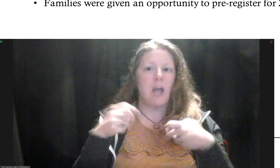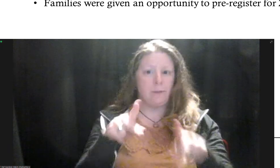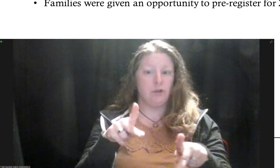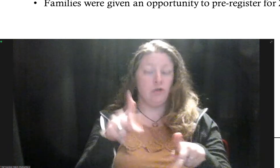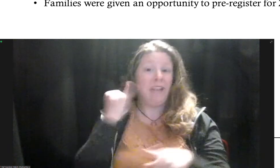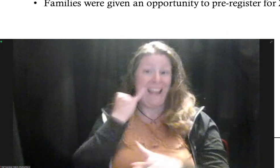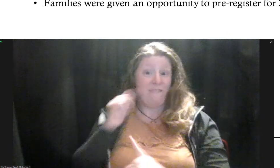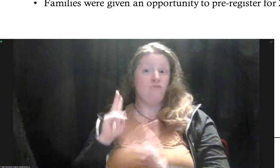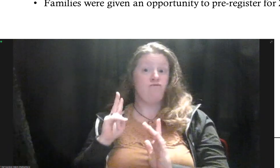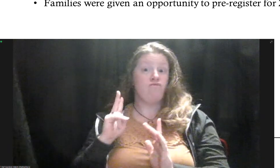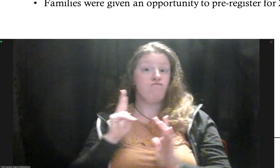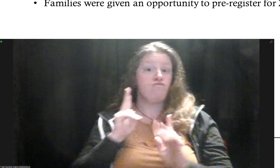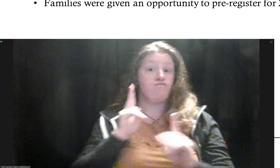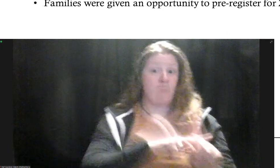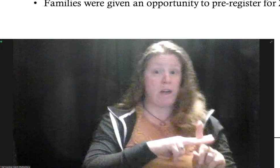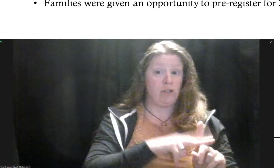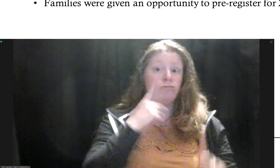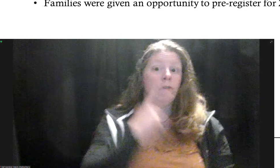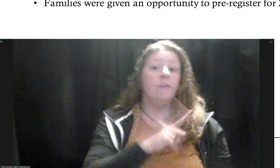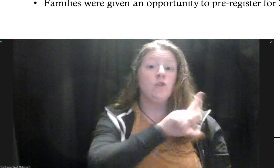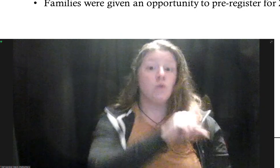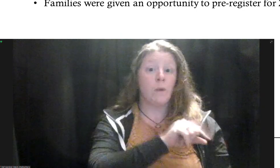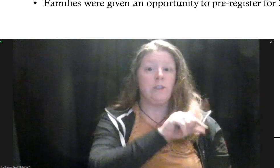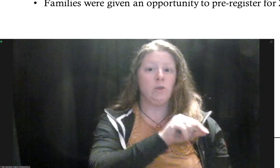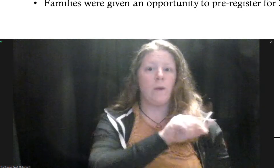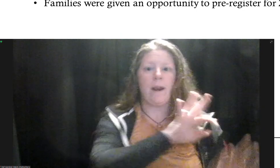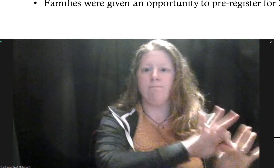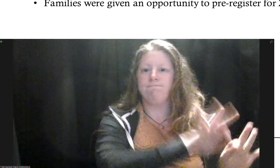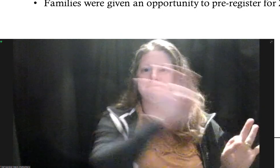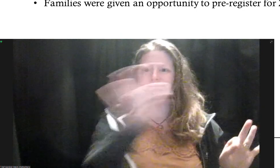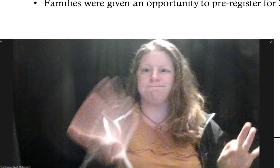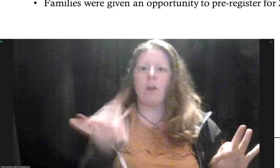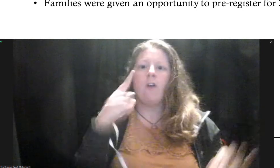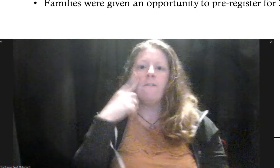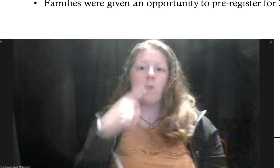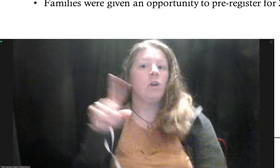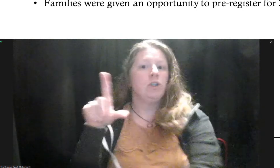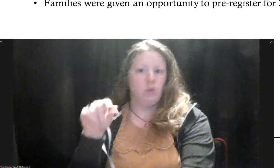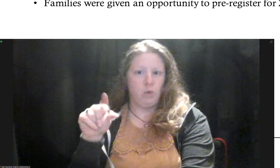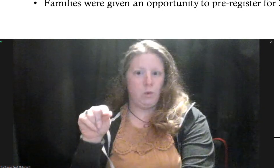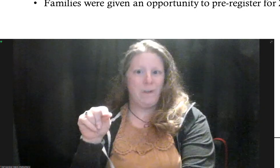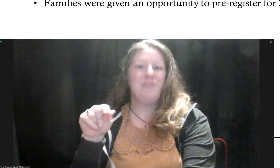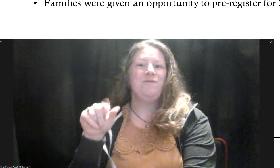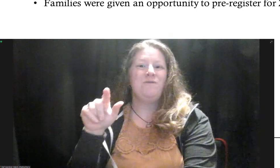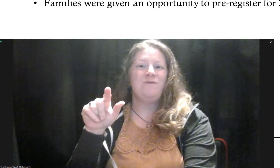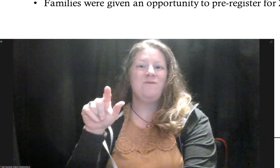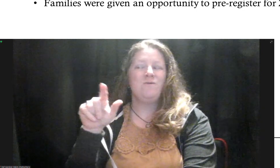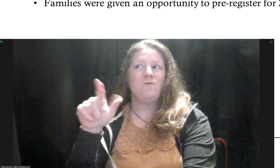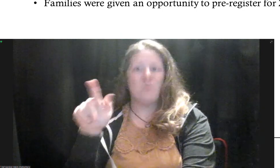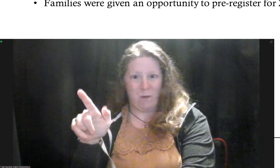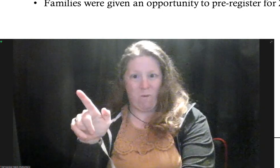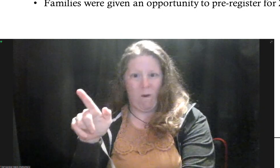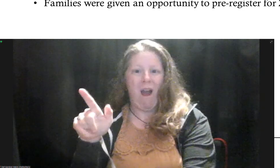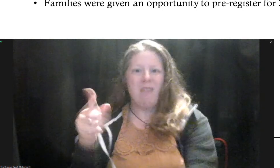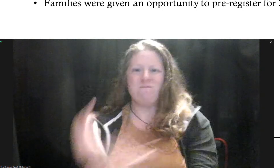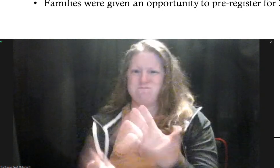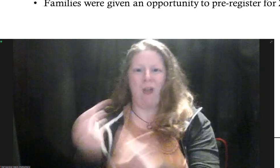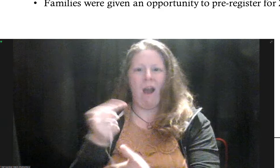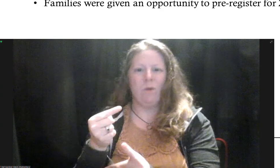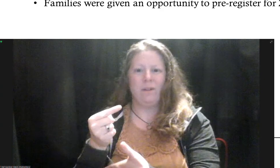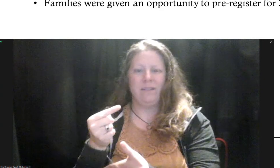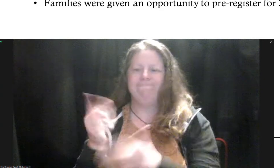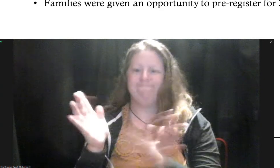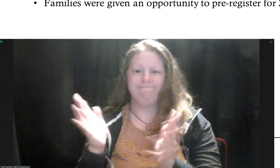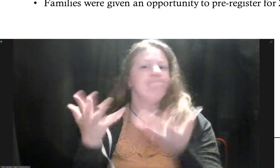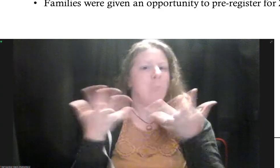Last year, we had even given the opportunity for those who are already registered to have priority transfer for this